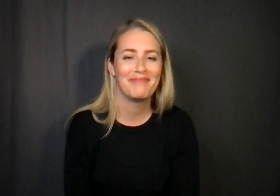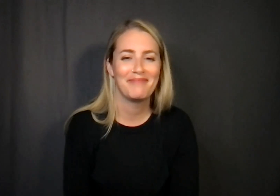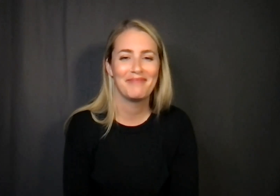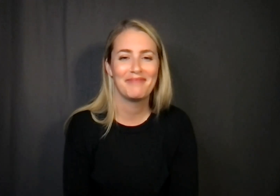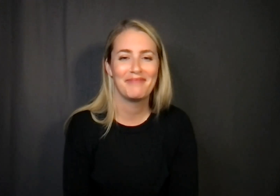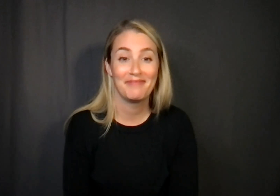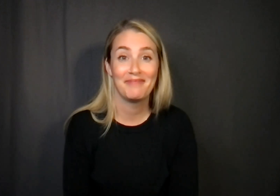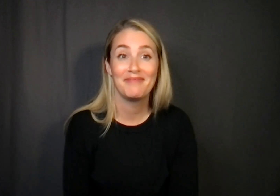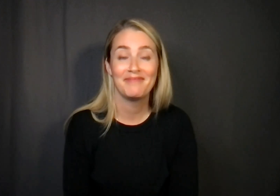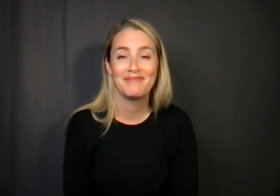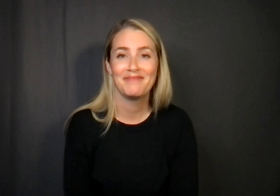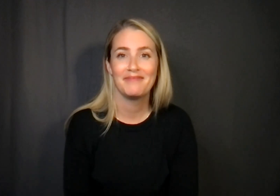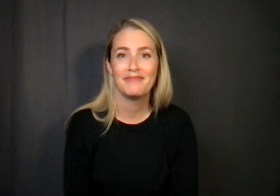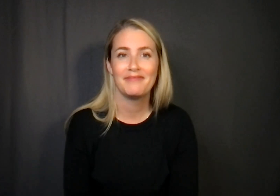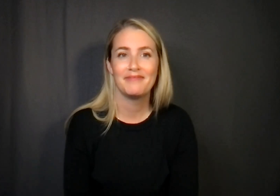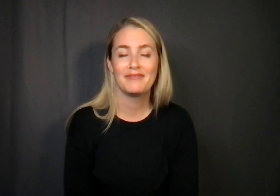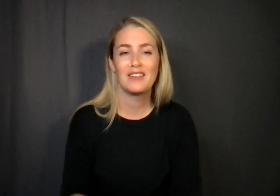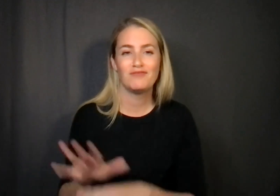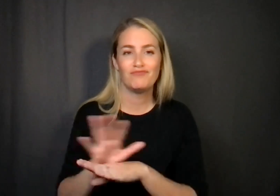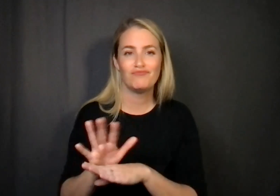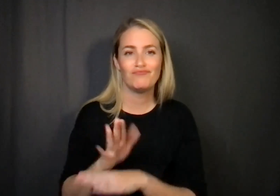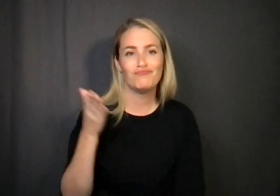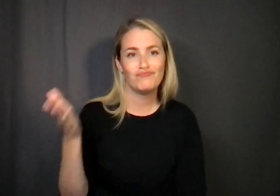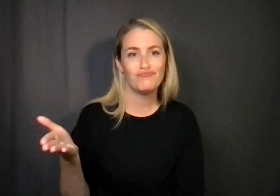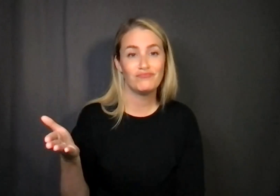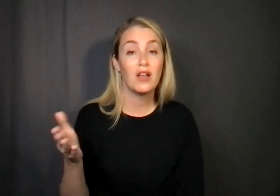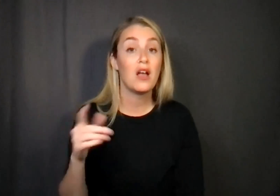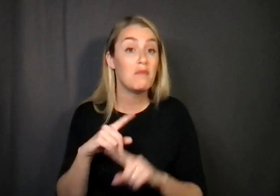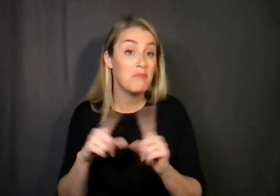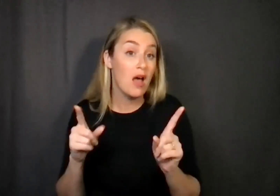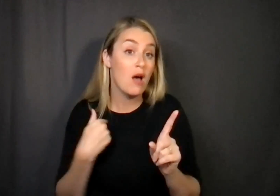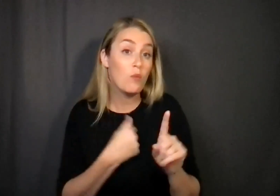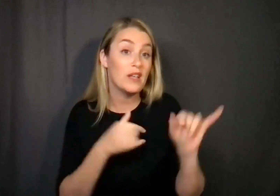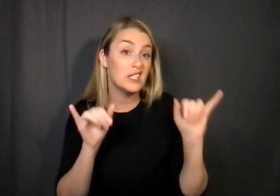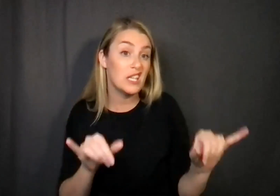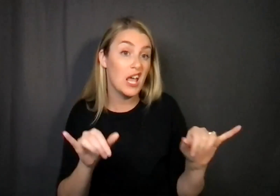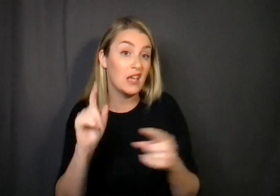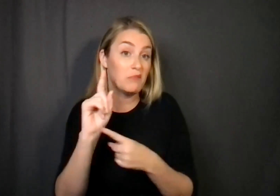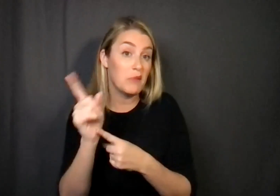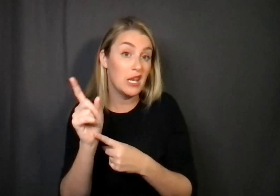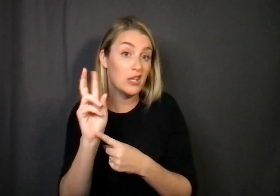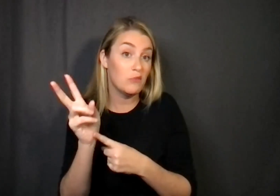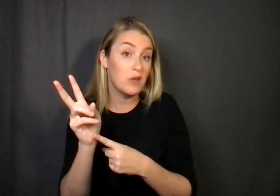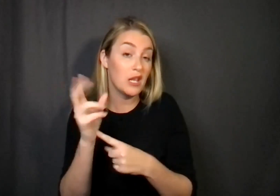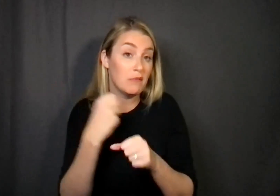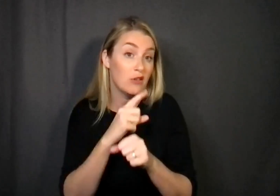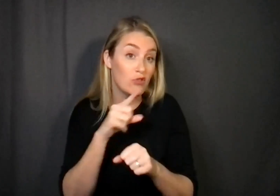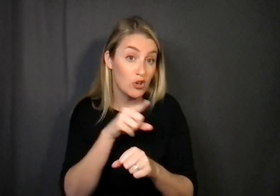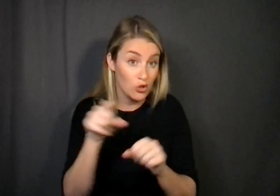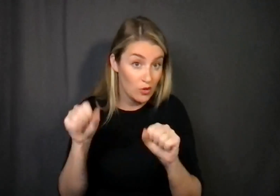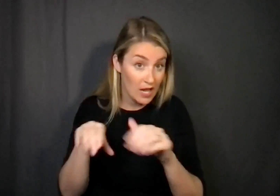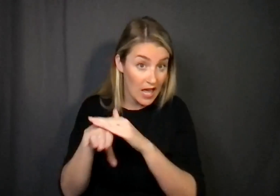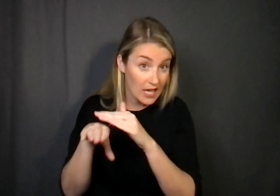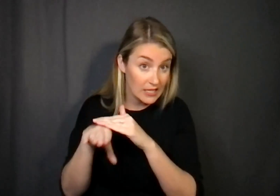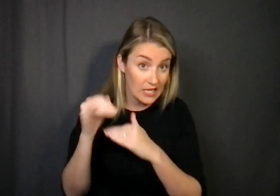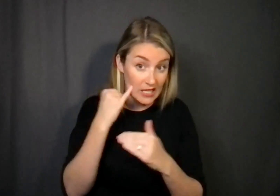Okay. The video's in there, but we'll stay on and give you a minute or so to make sure that you're accessing it if you want